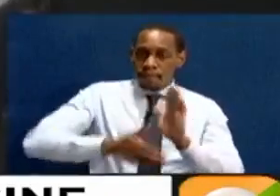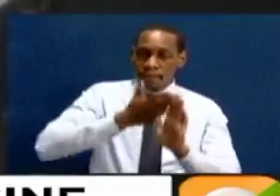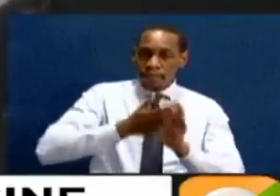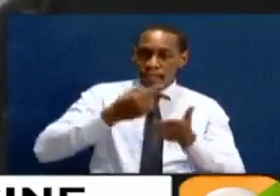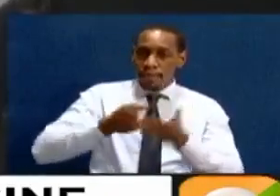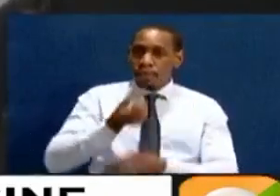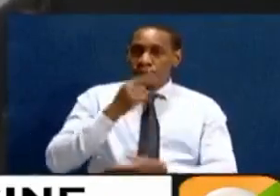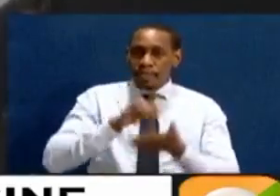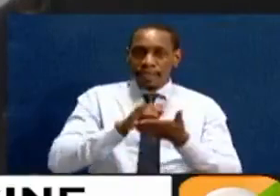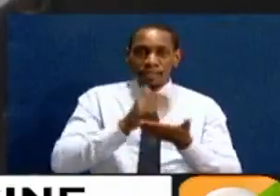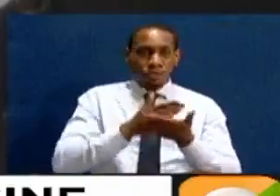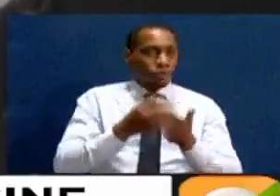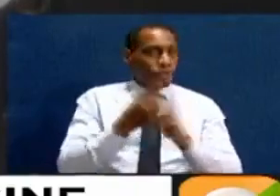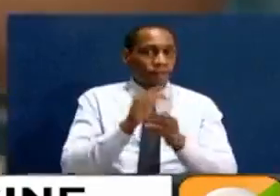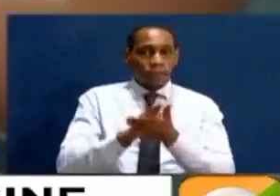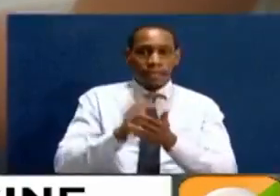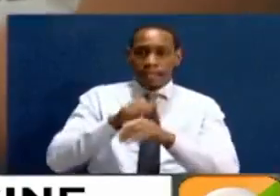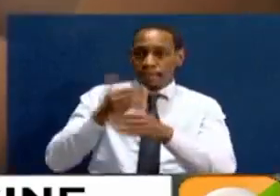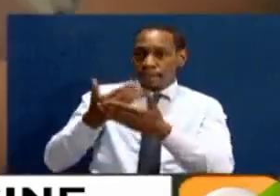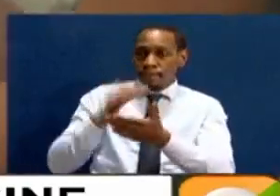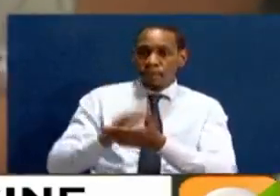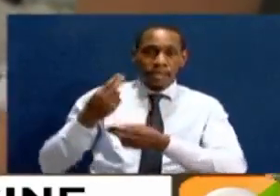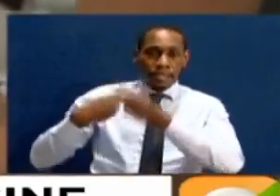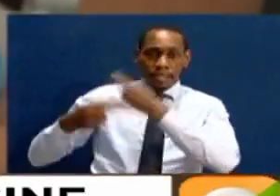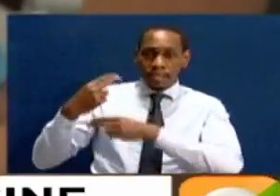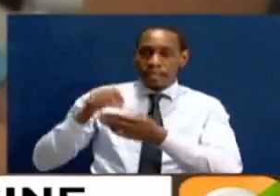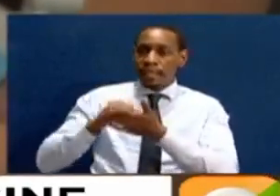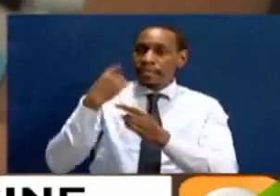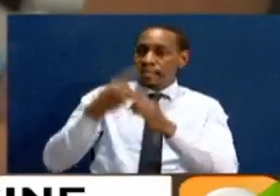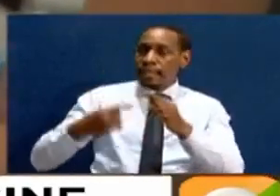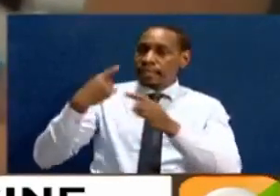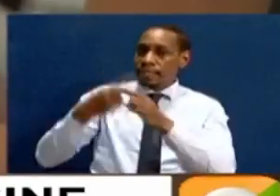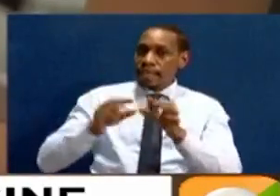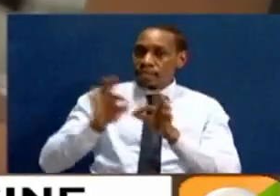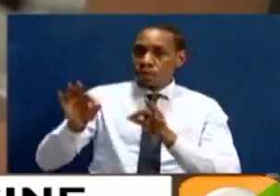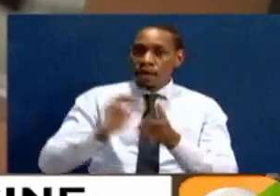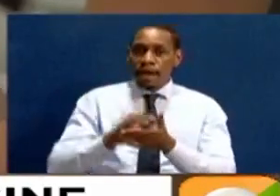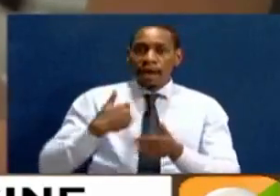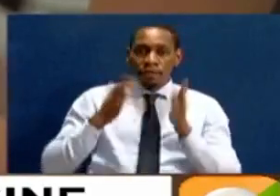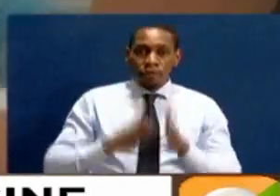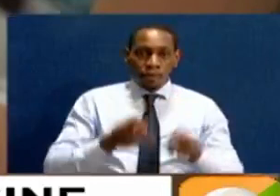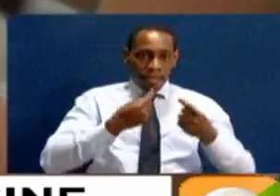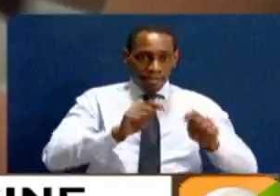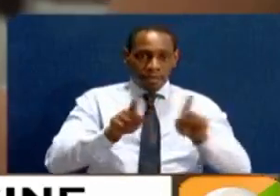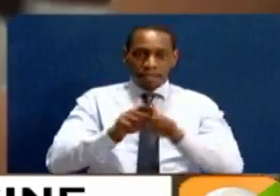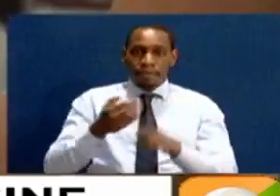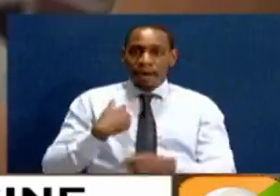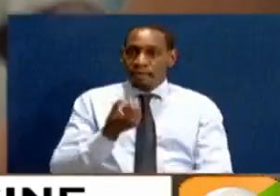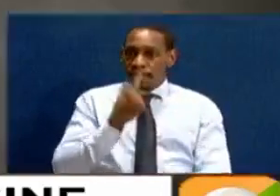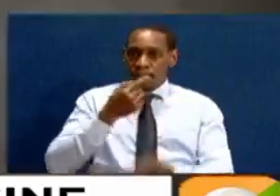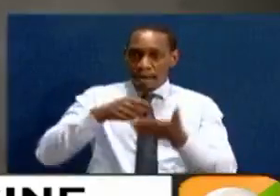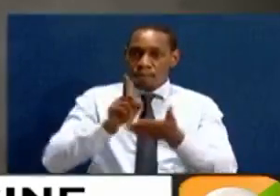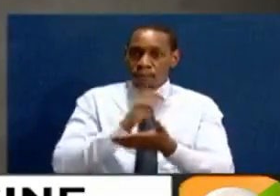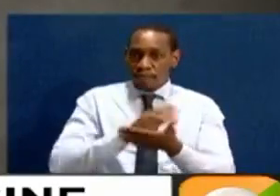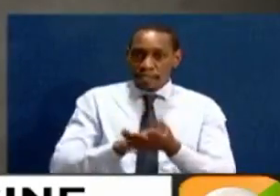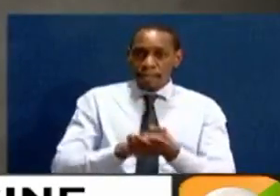vaccine has defied all previous records. Historically, it's taken years to do human clinical trials and get vaccines